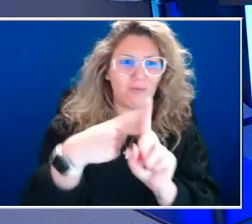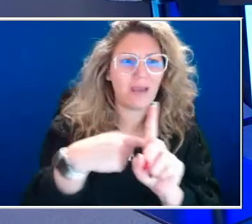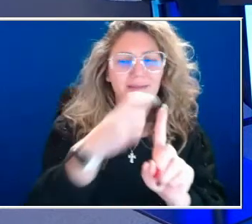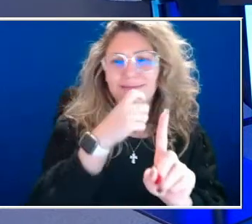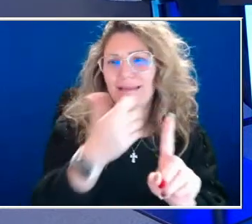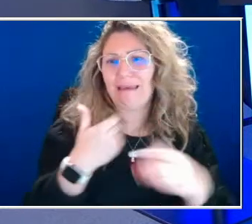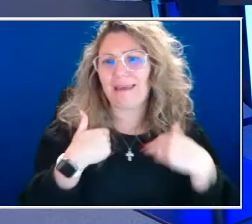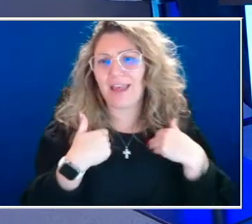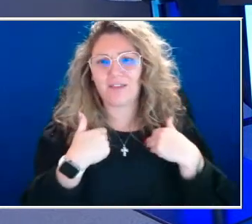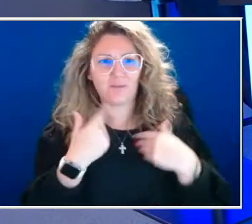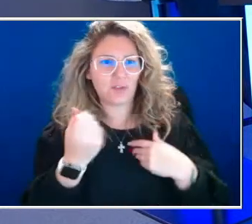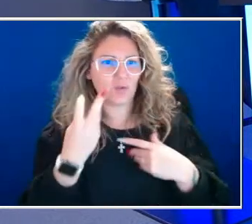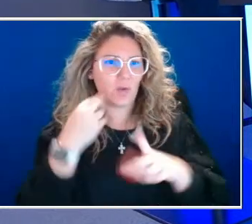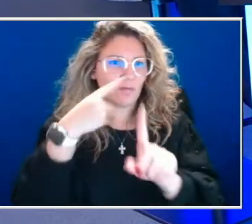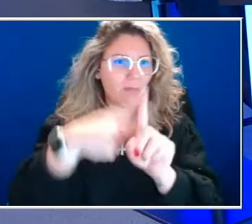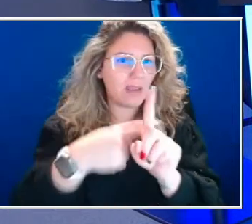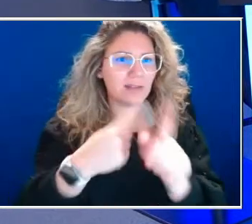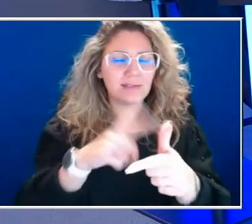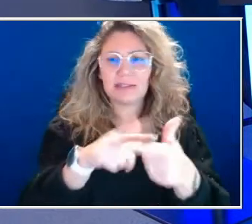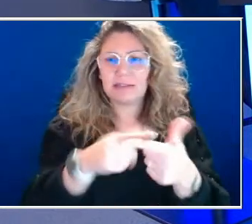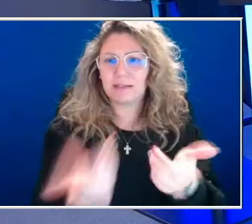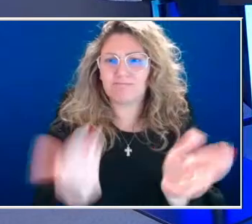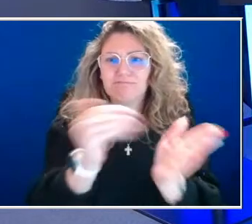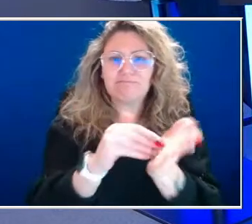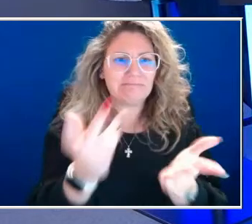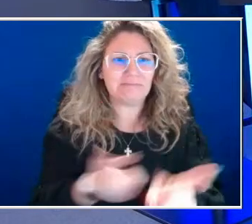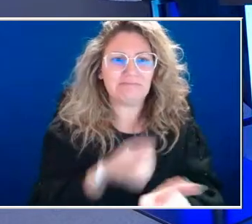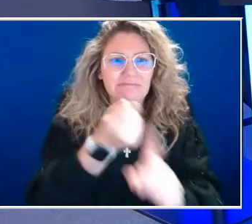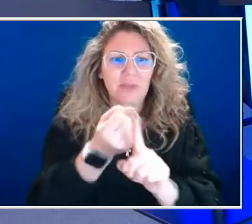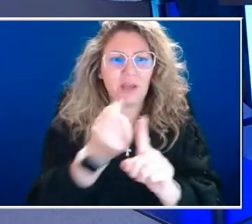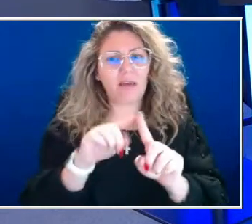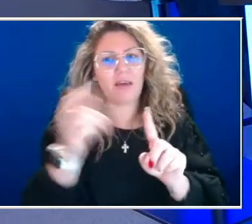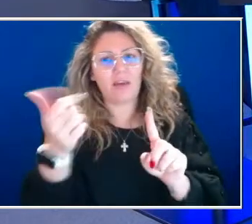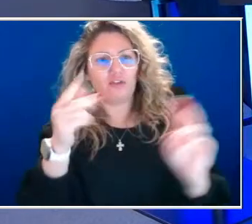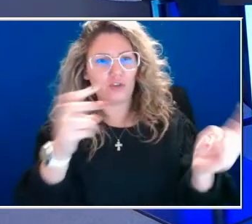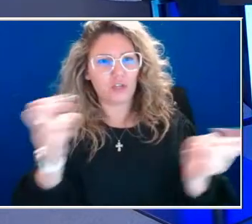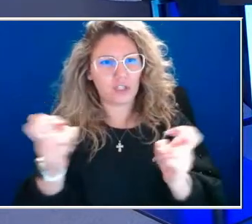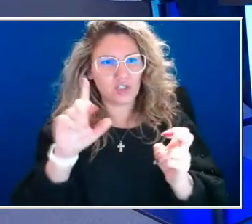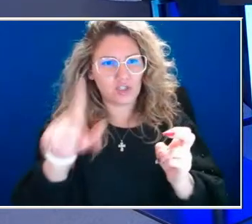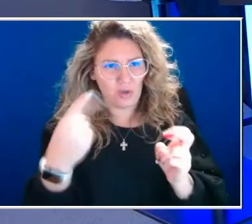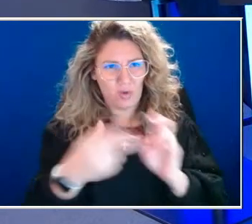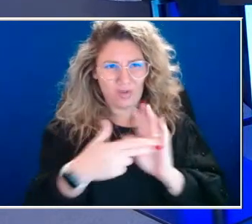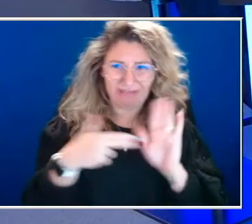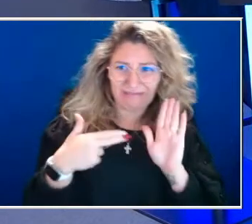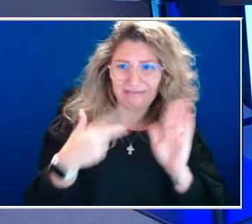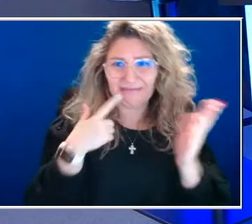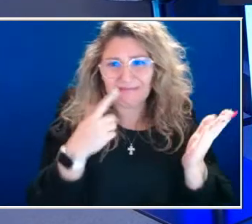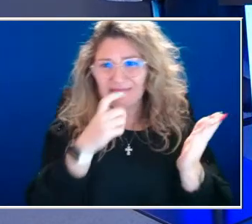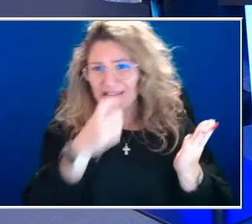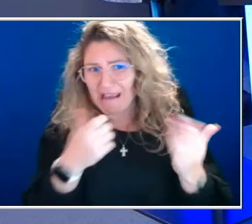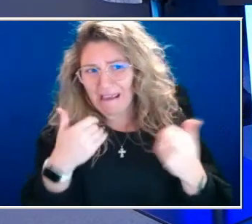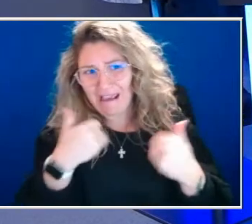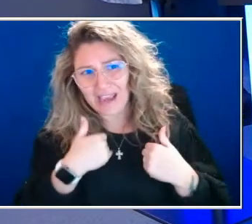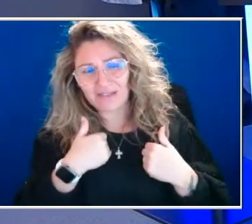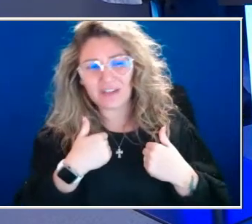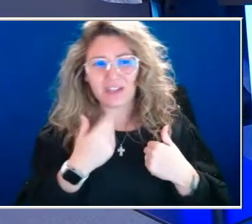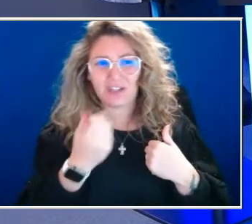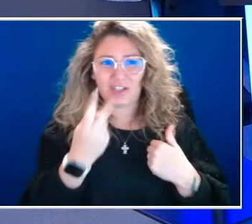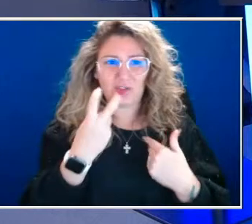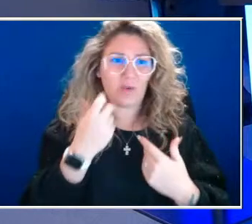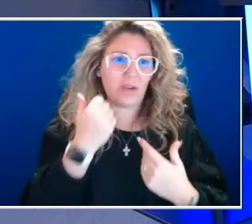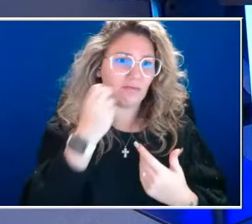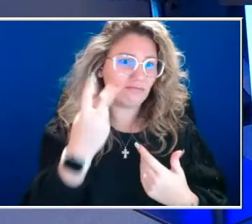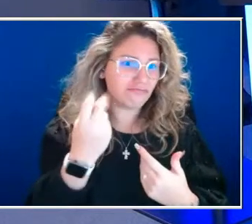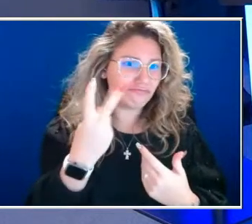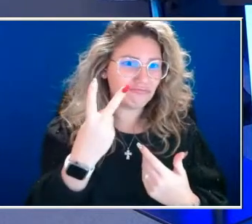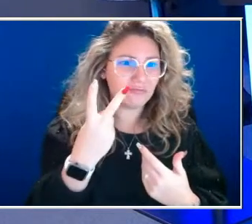all of a sudden they have it again. So they have other issues going on is that the only definer, just not having them for 12 months? That means you are officially in menopause?